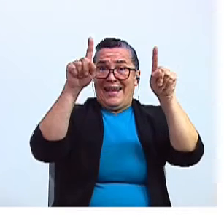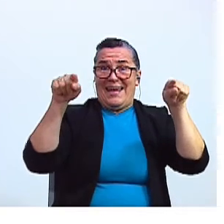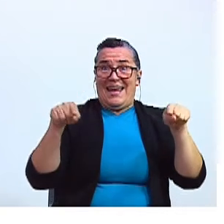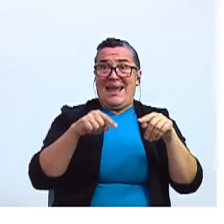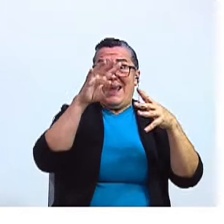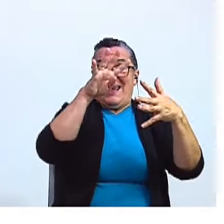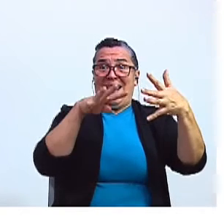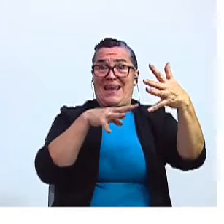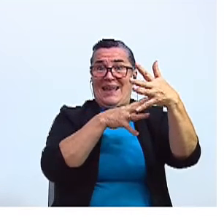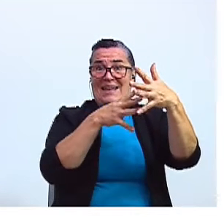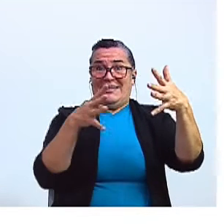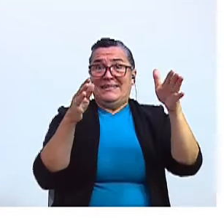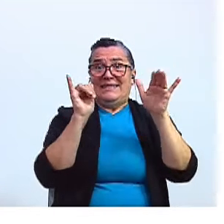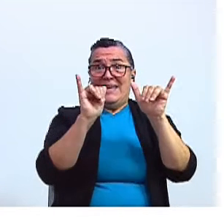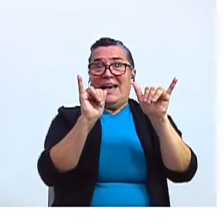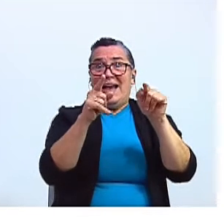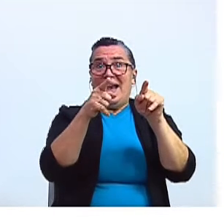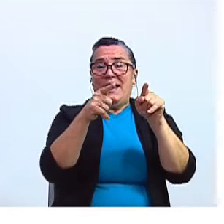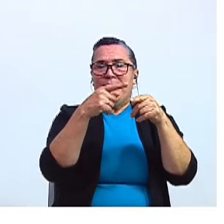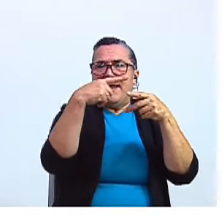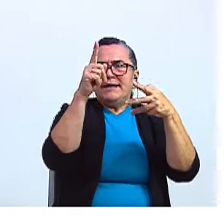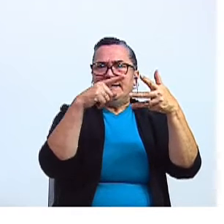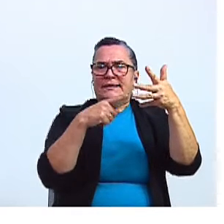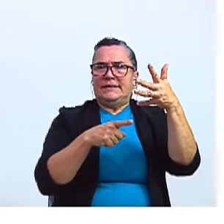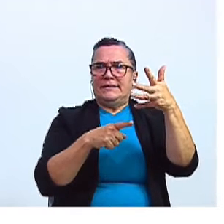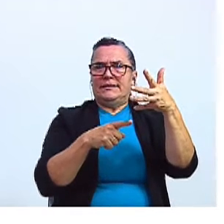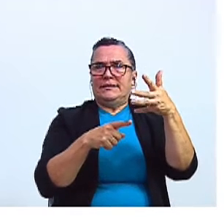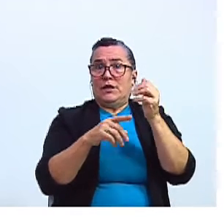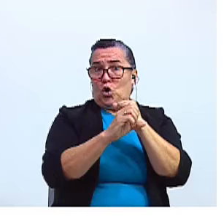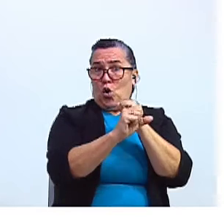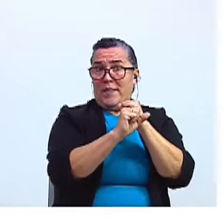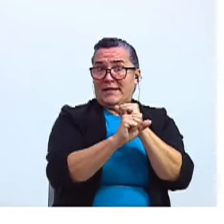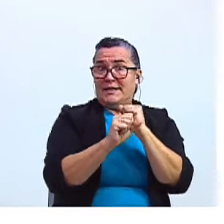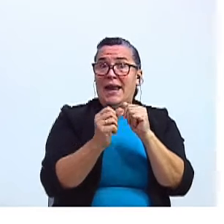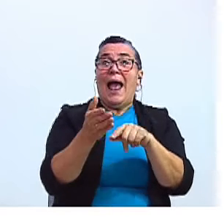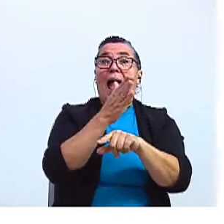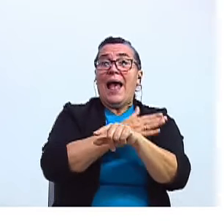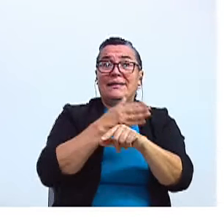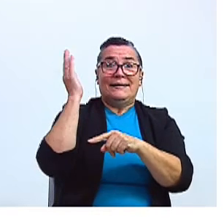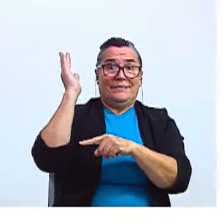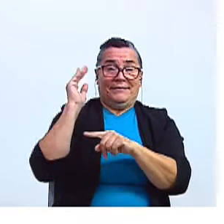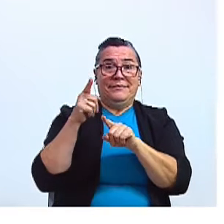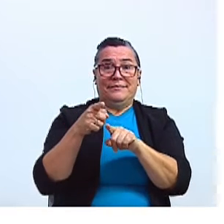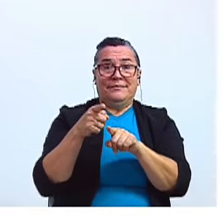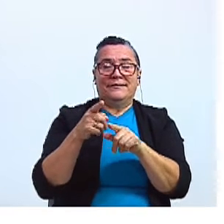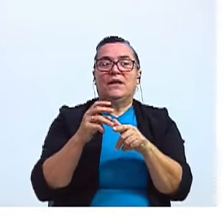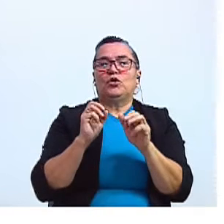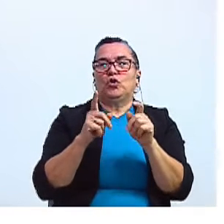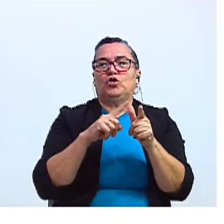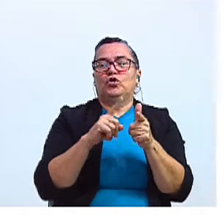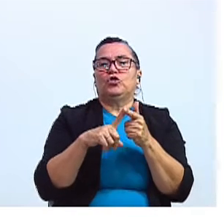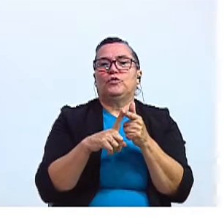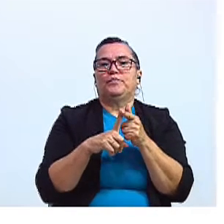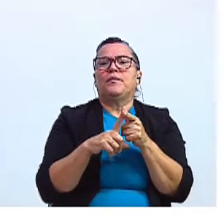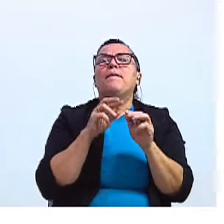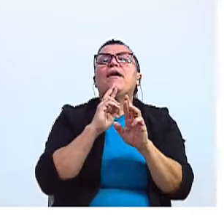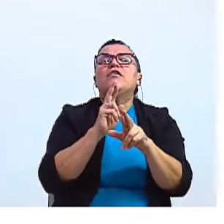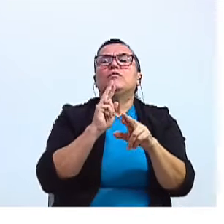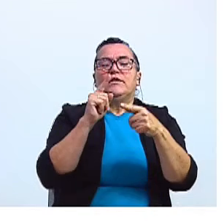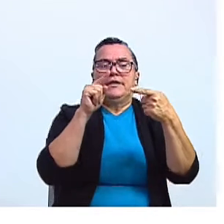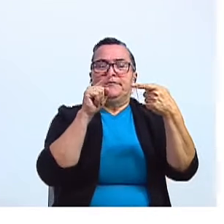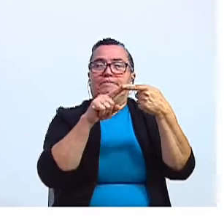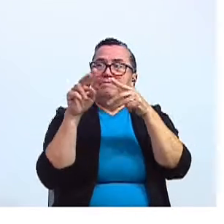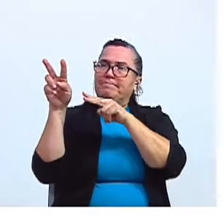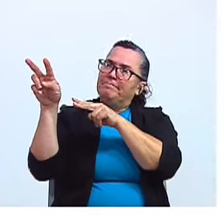use for checking your commercial before you present it. Okay, you are going to answer this.